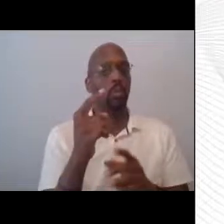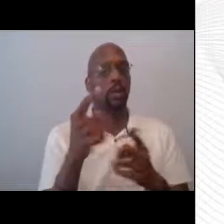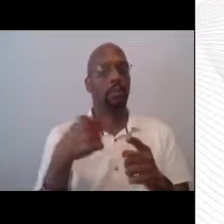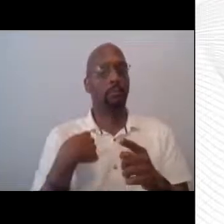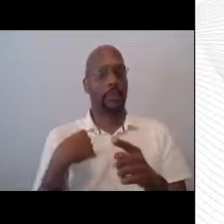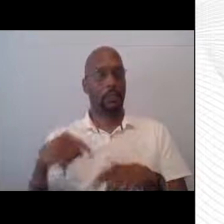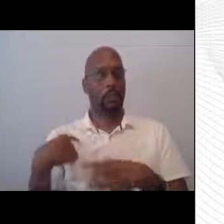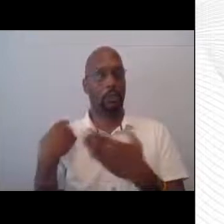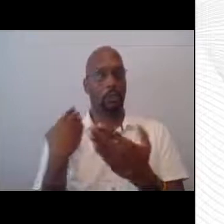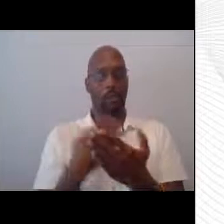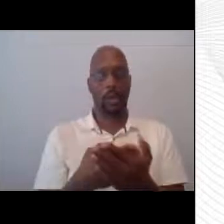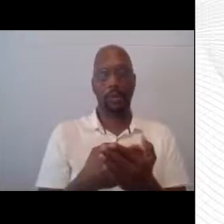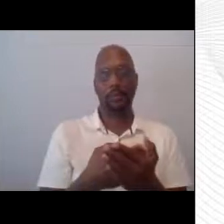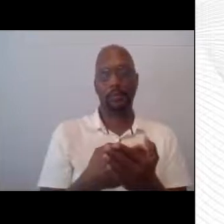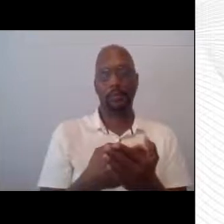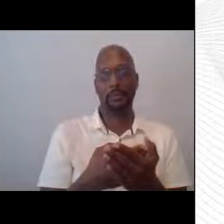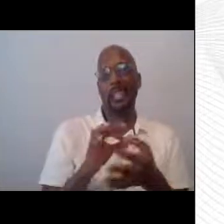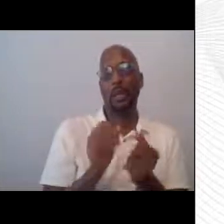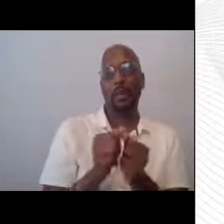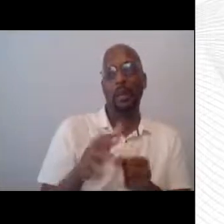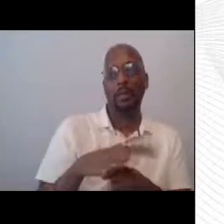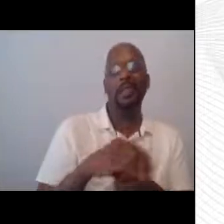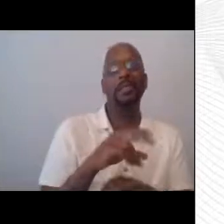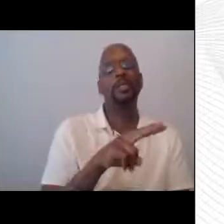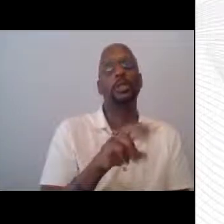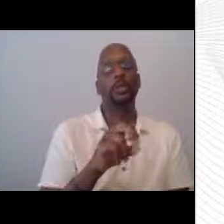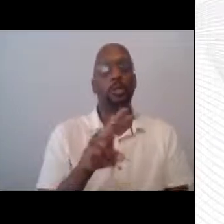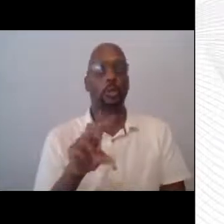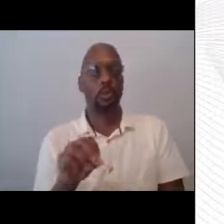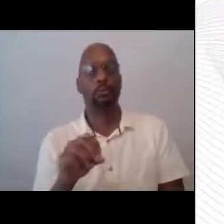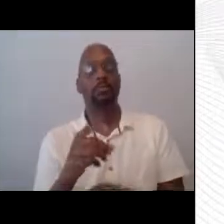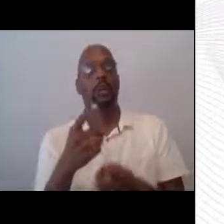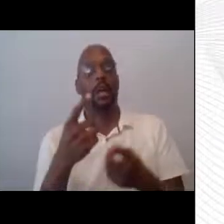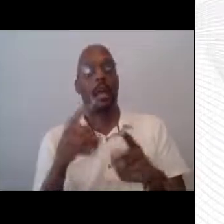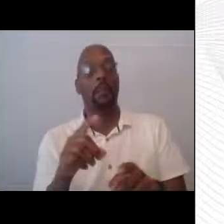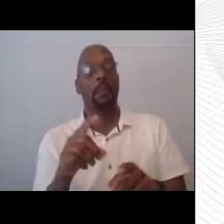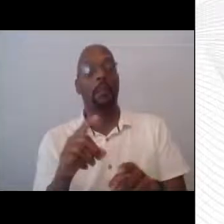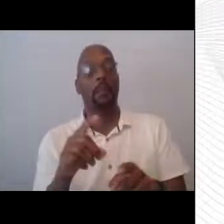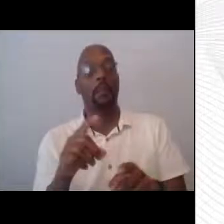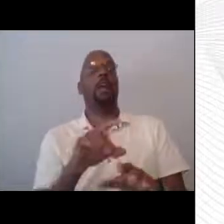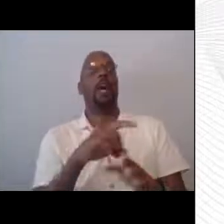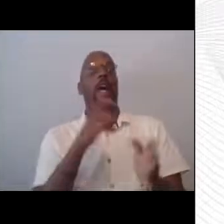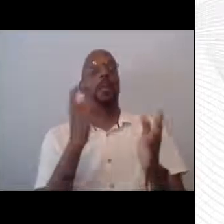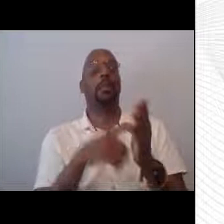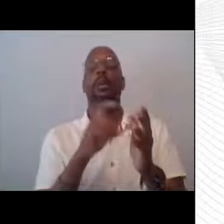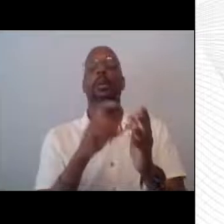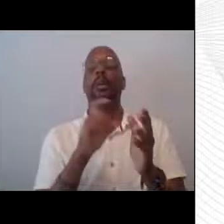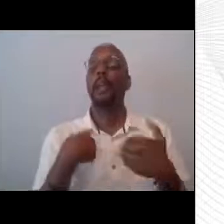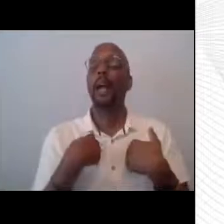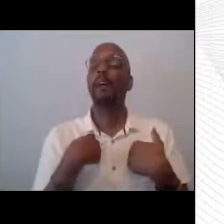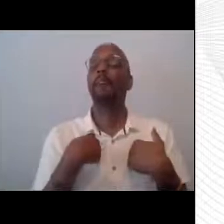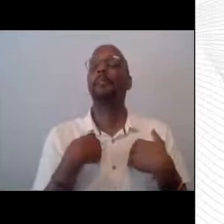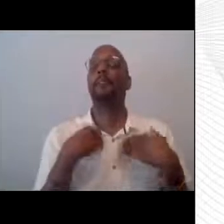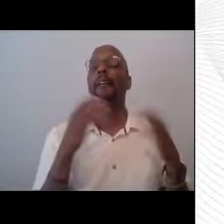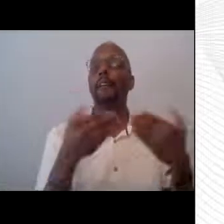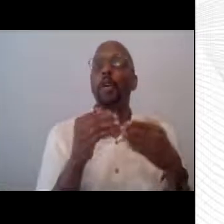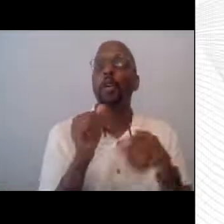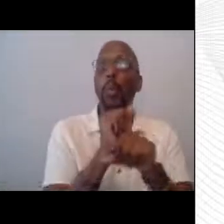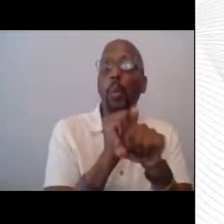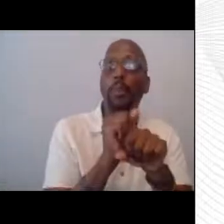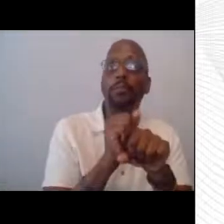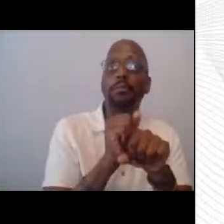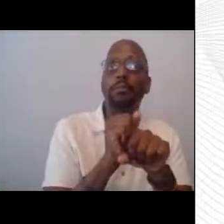midst of this pandemic in 2020, I immediately realized the need to bring a focused effort to the heart of our district, which